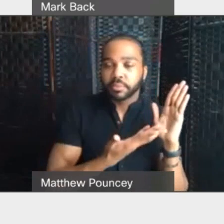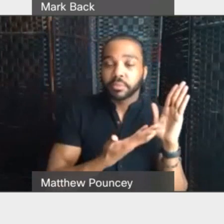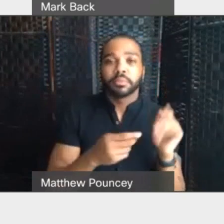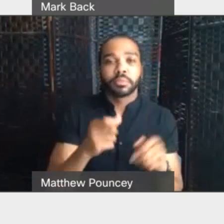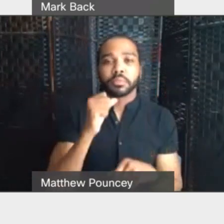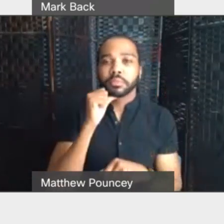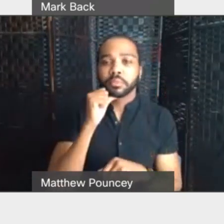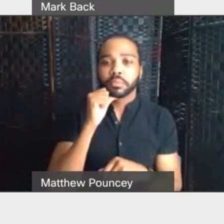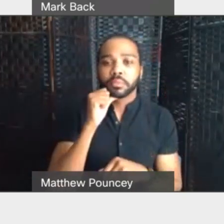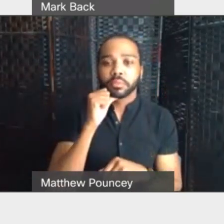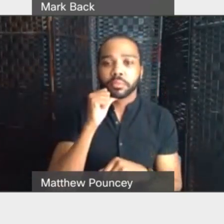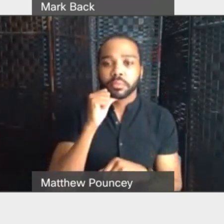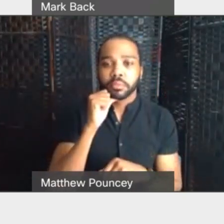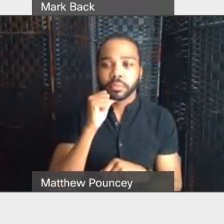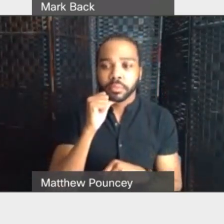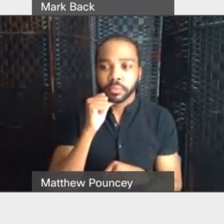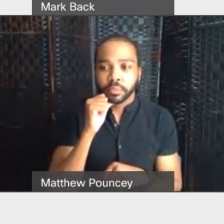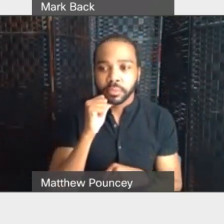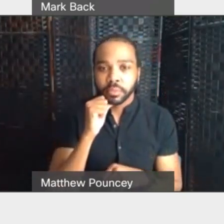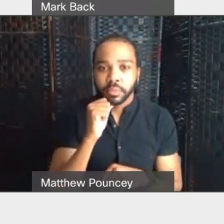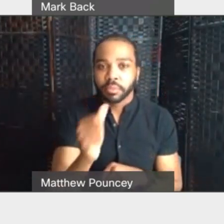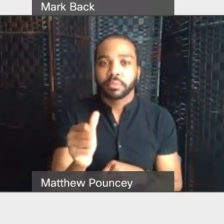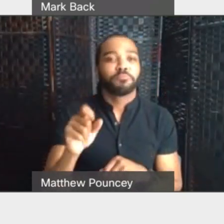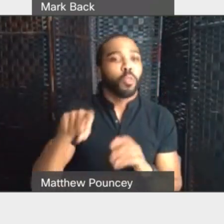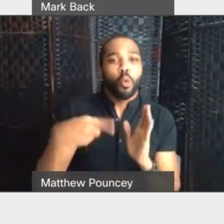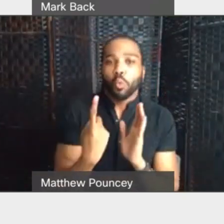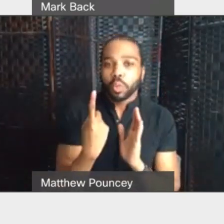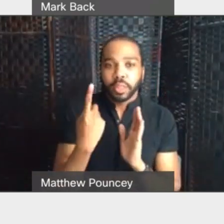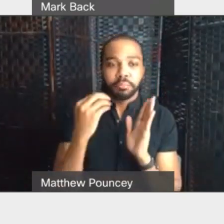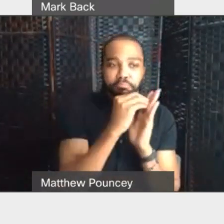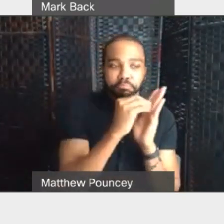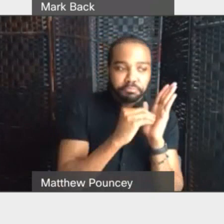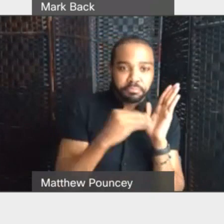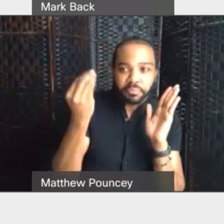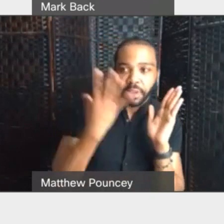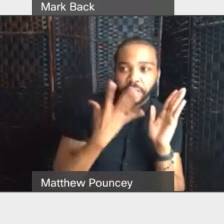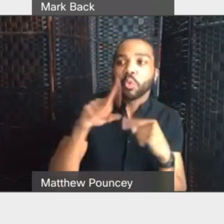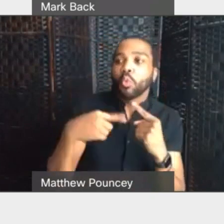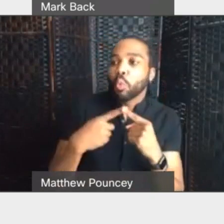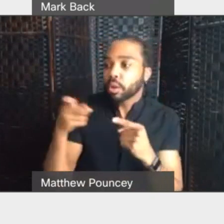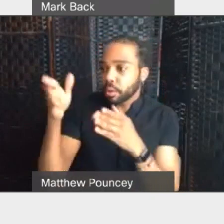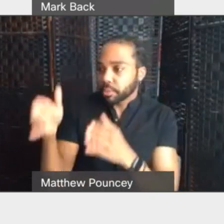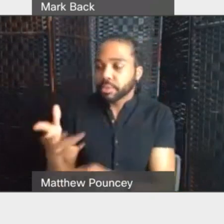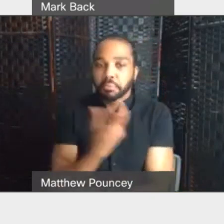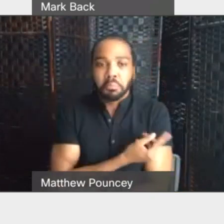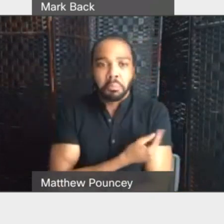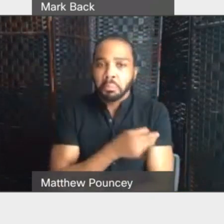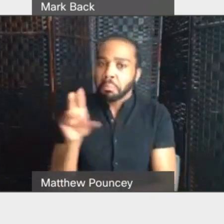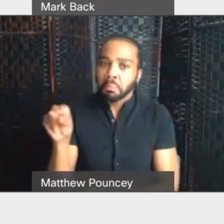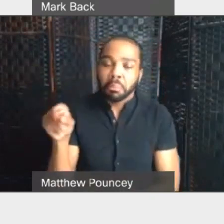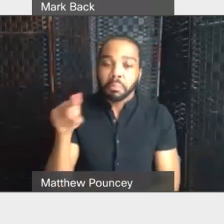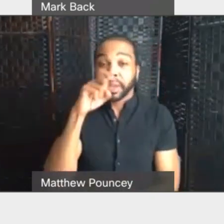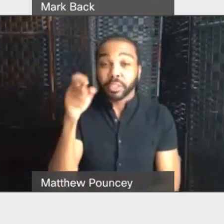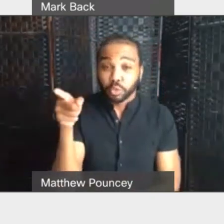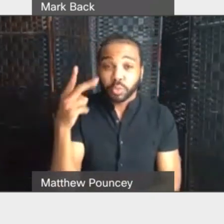Not just entering the data when a person gets a vaccine, because you will see